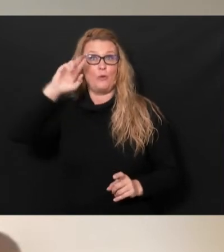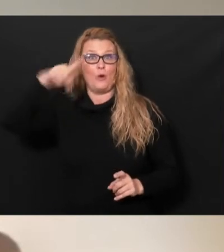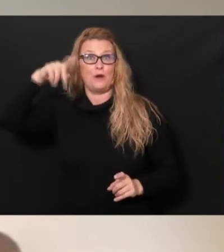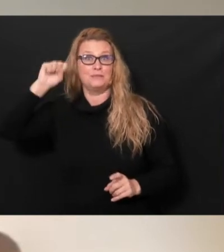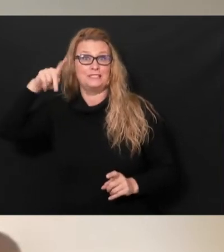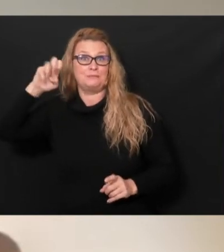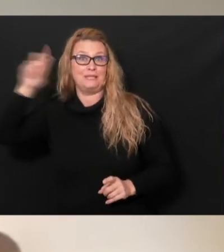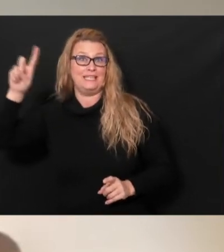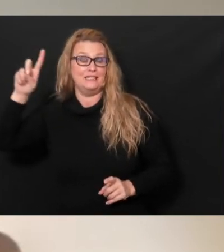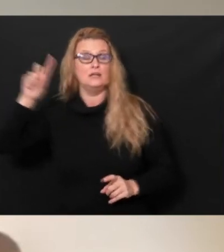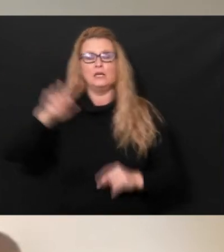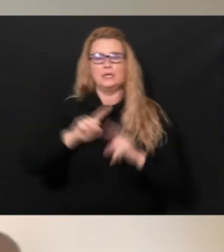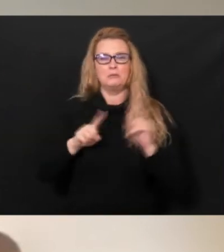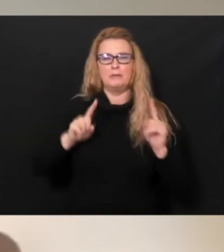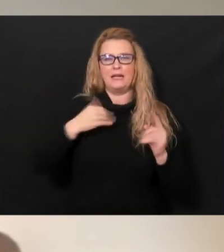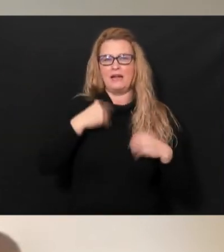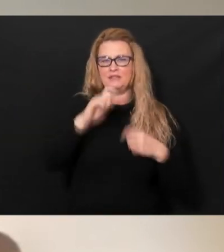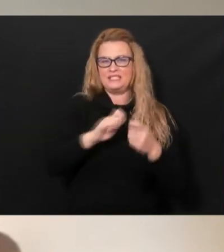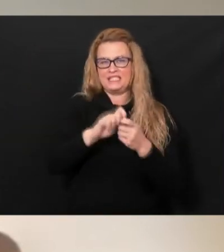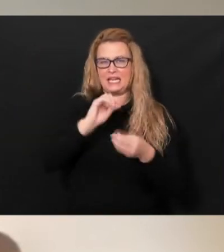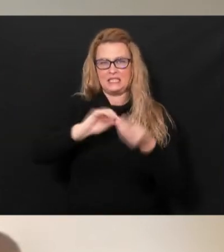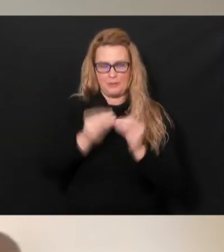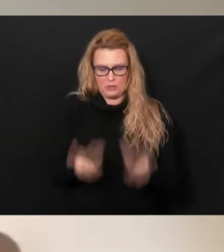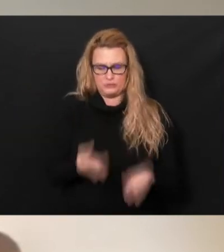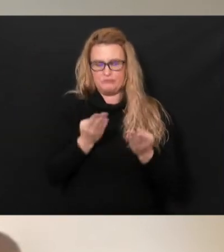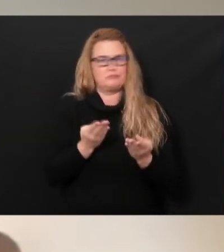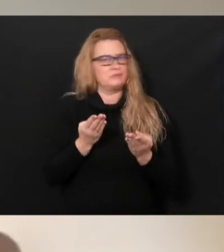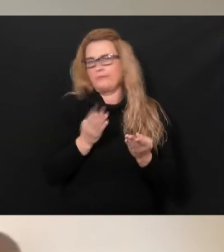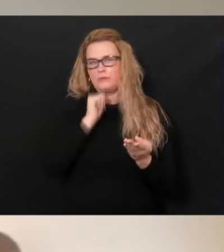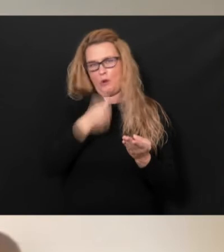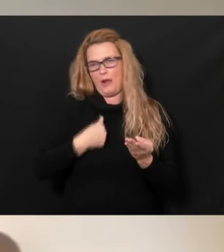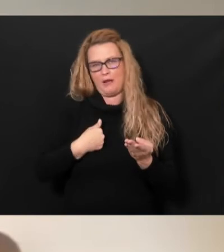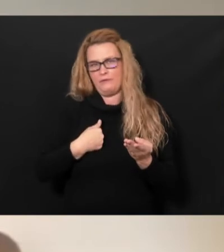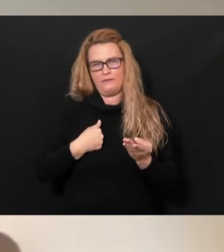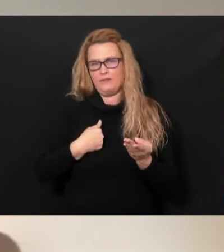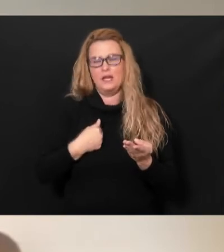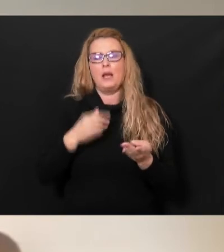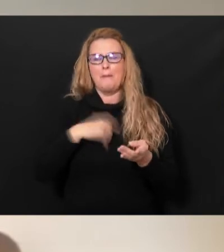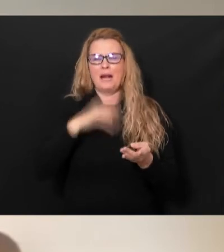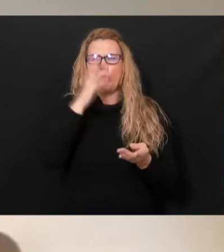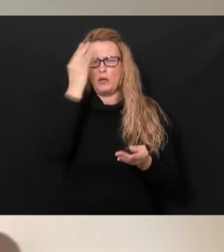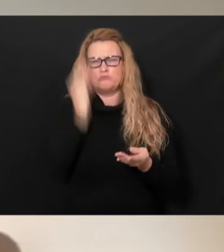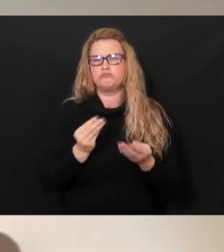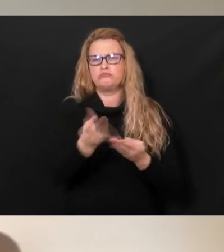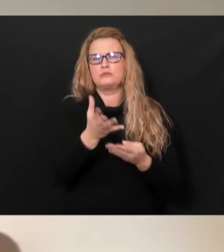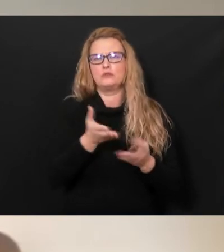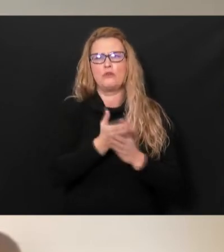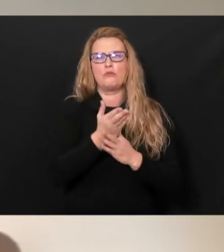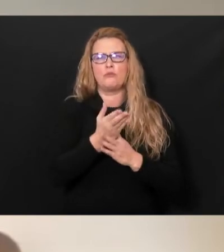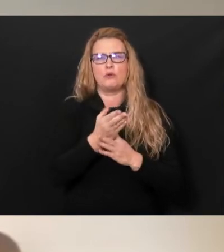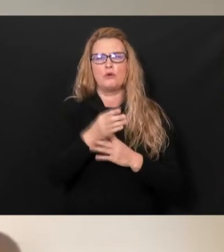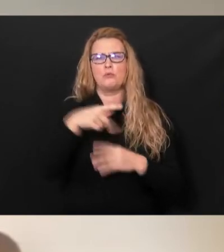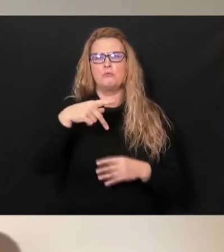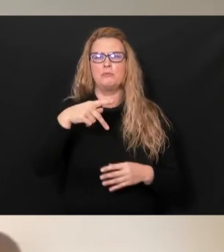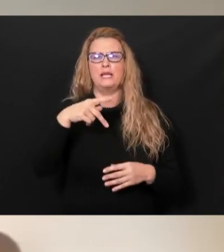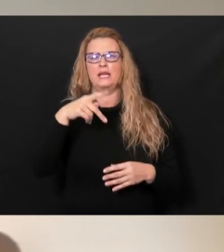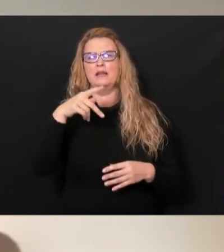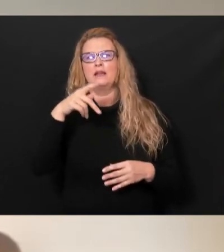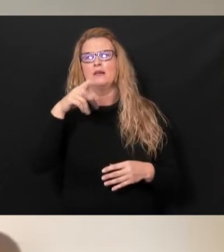I don't have those exact numbers in front of me right now, but I'll pass those numbers through our public affairs folks to